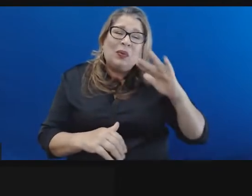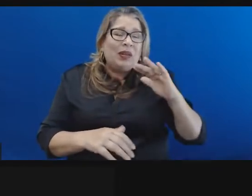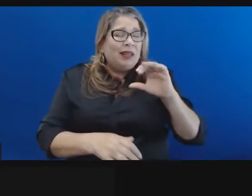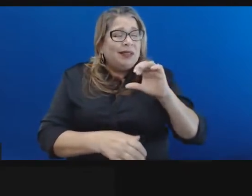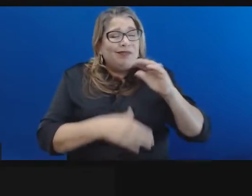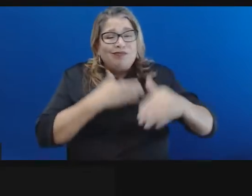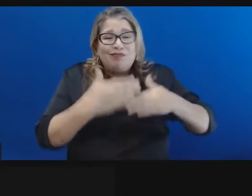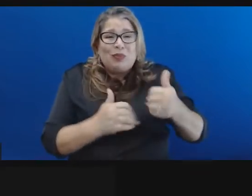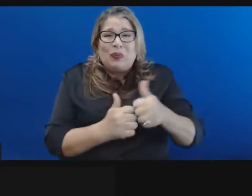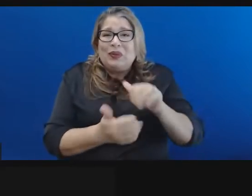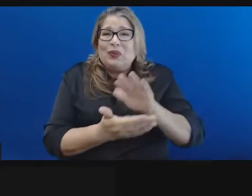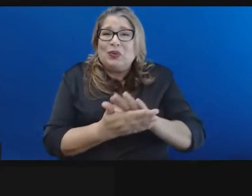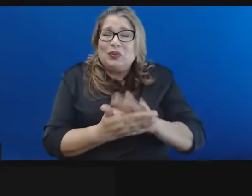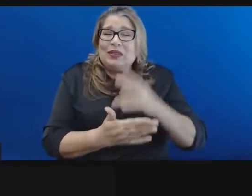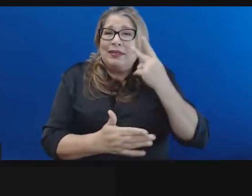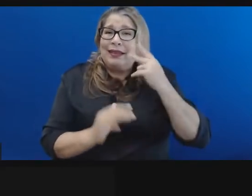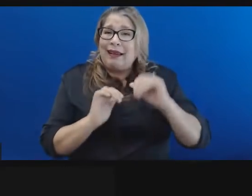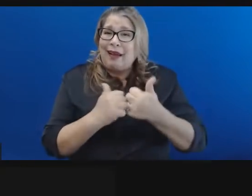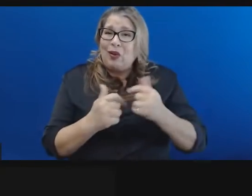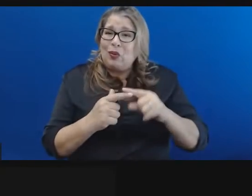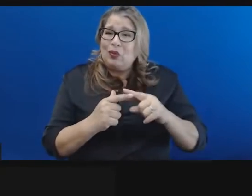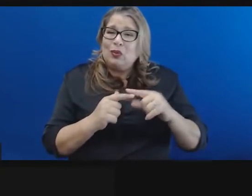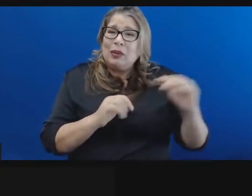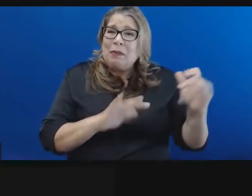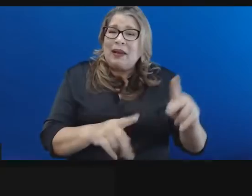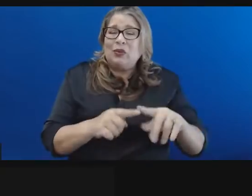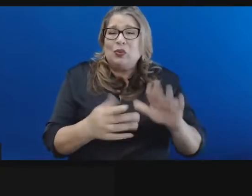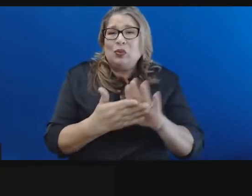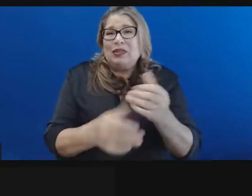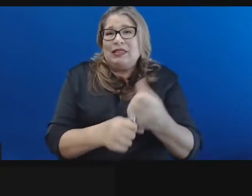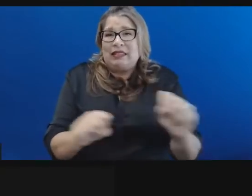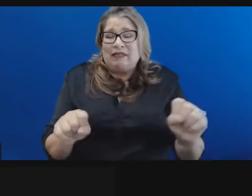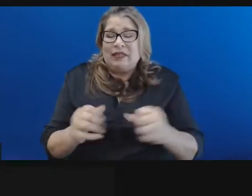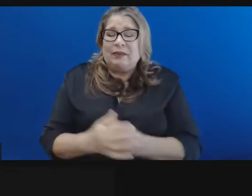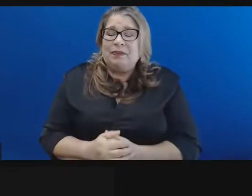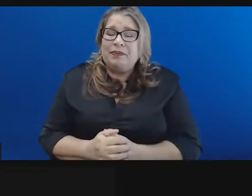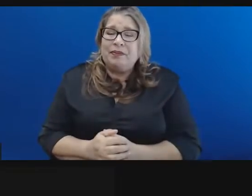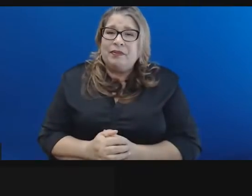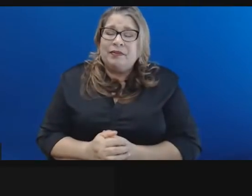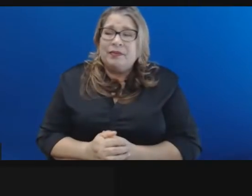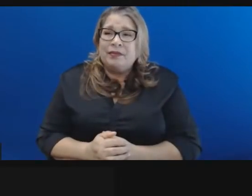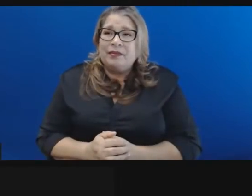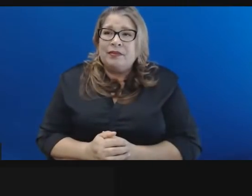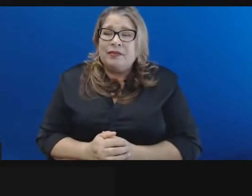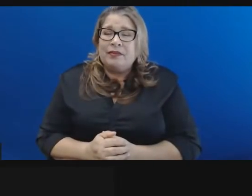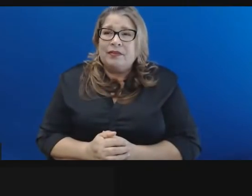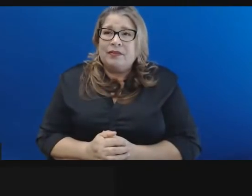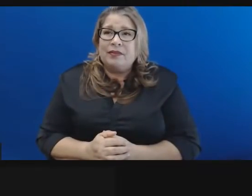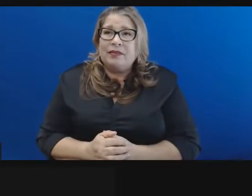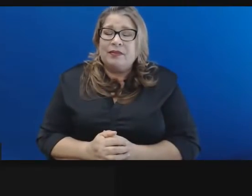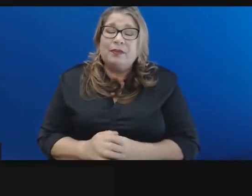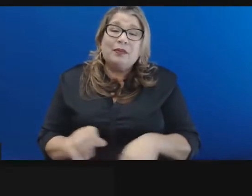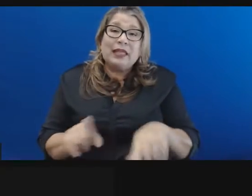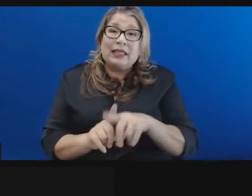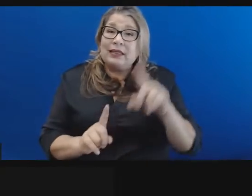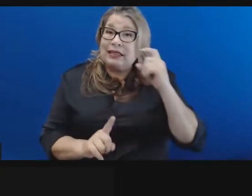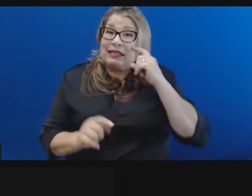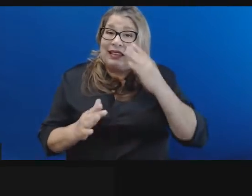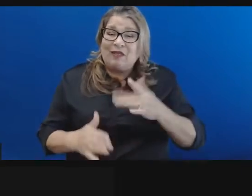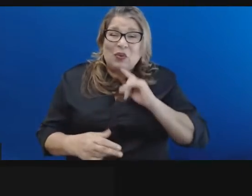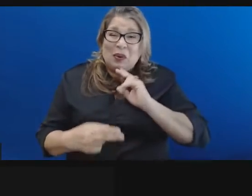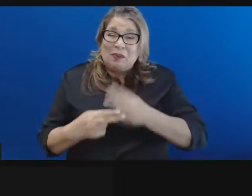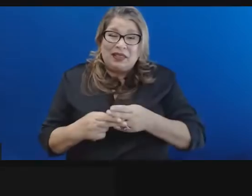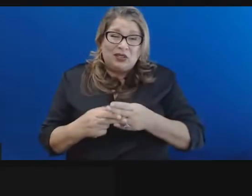sure that as the governor put out last week or the week before last, a plan